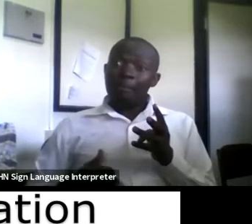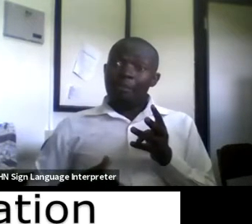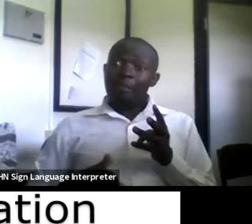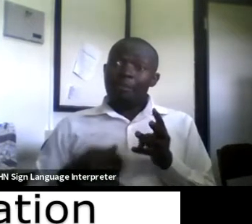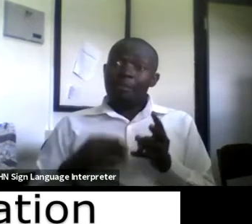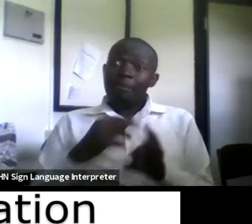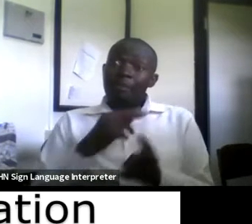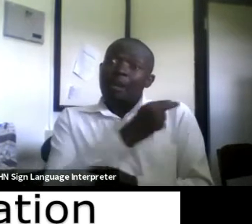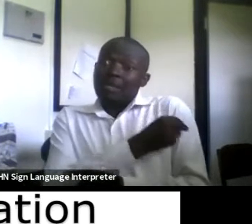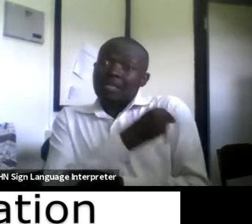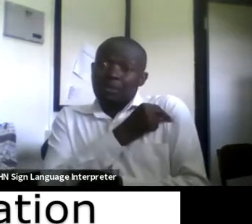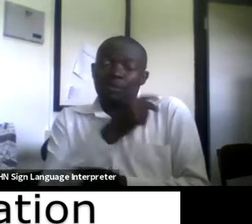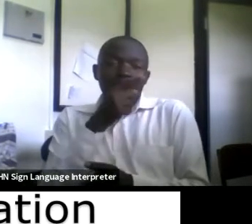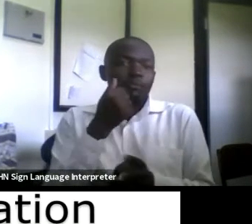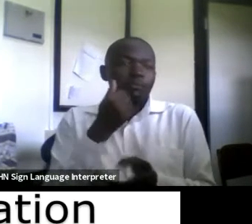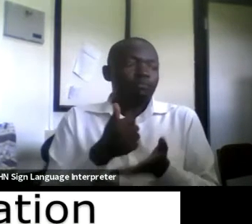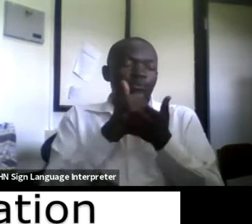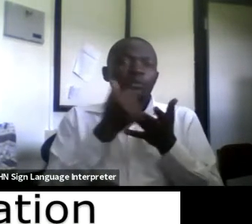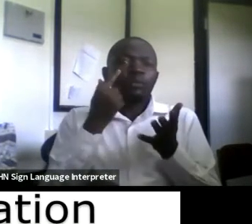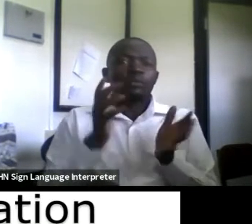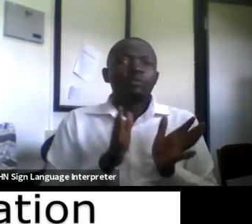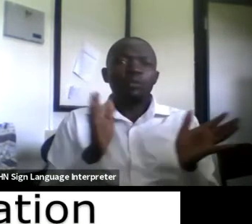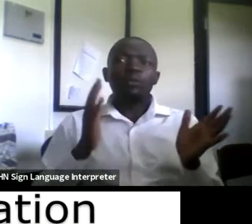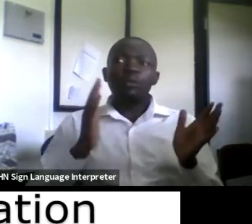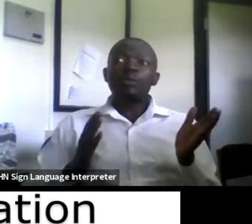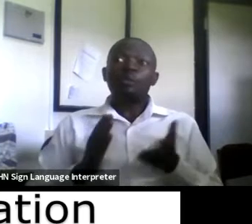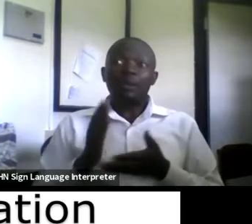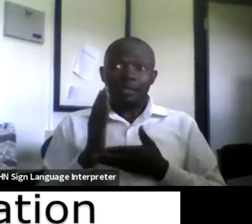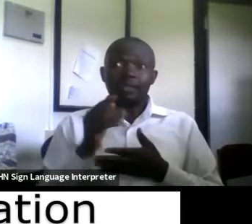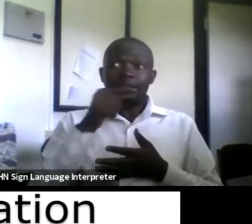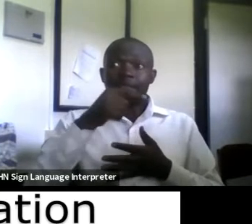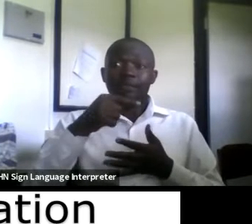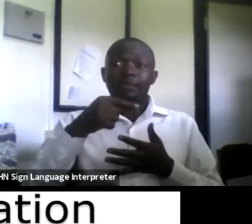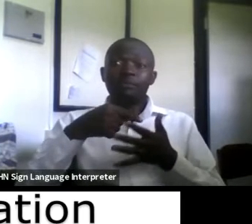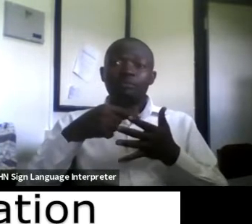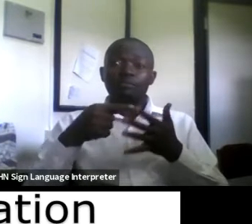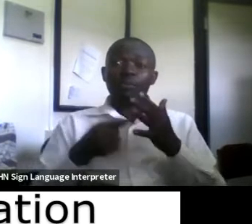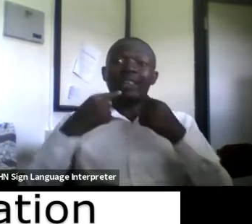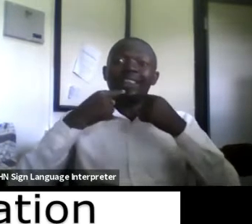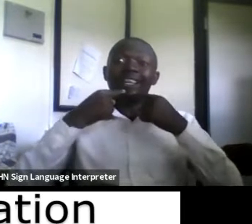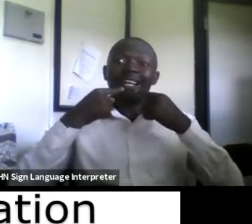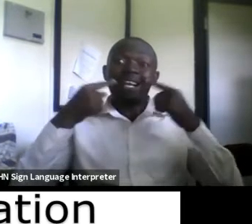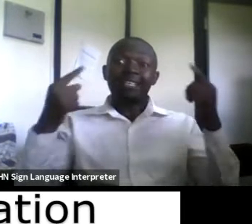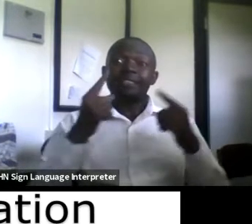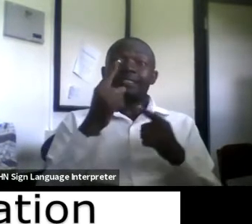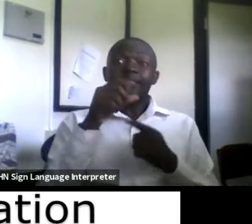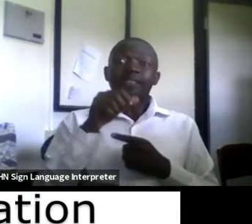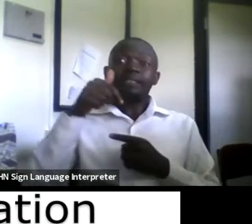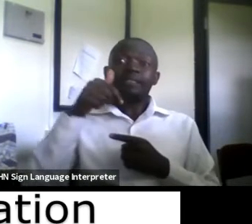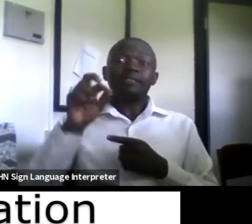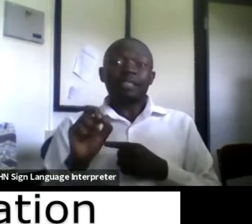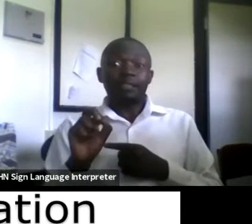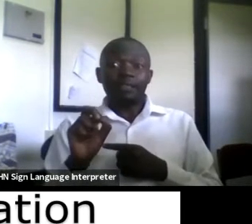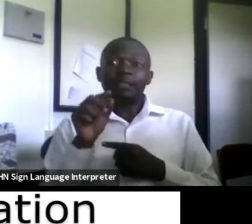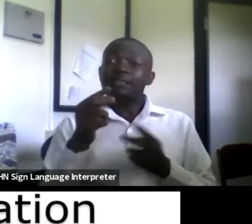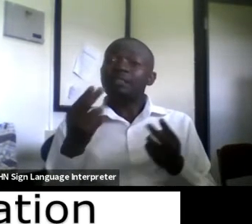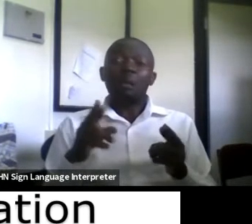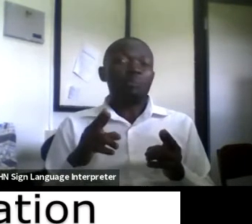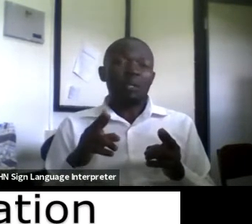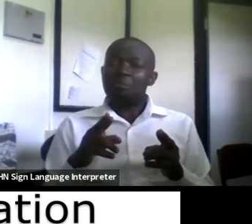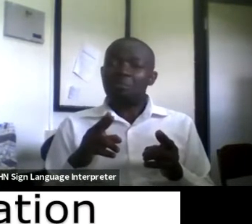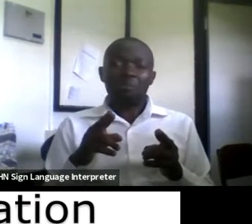human rights. This is what the Alma-Ata Declaration said in 1978. Is it really happening? Also, in